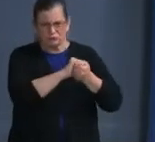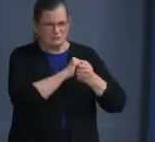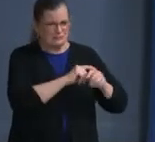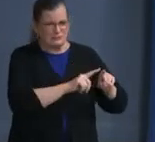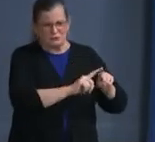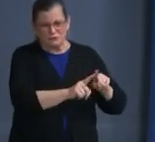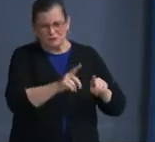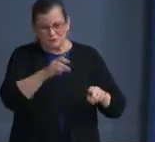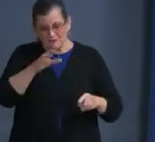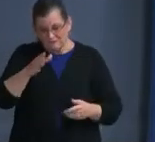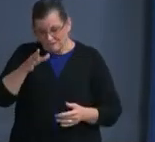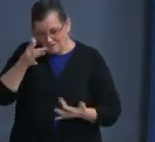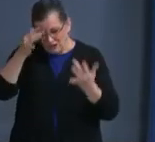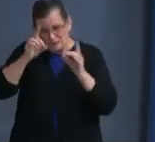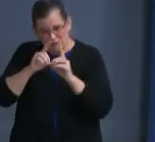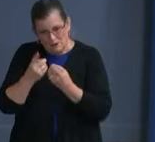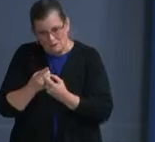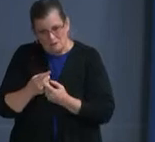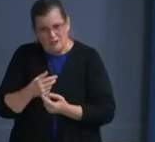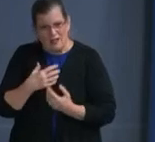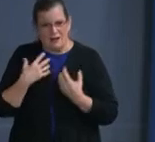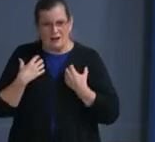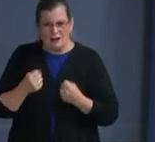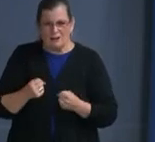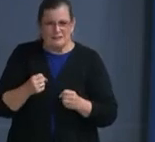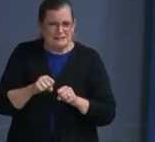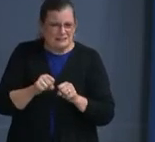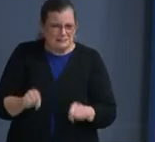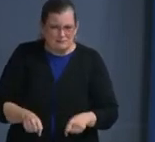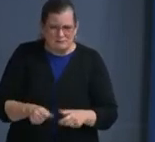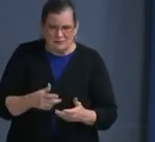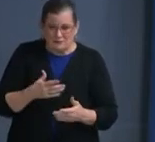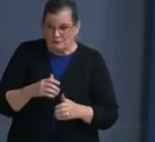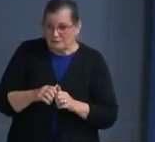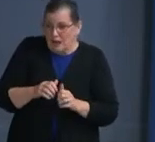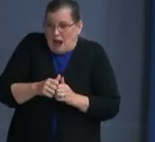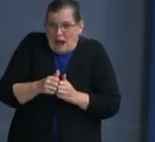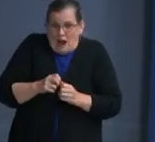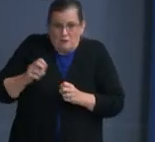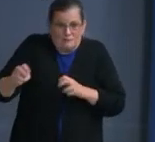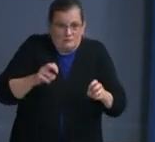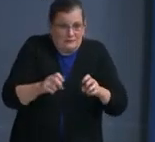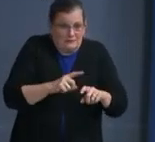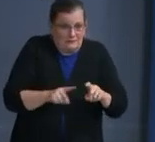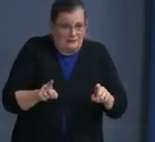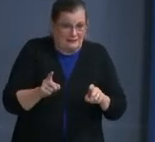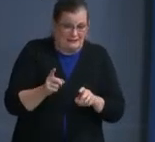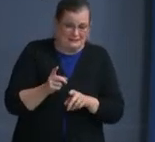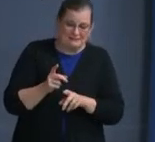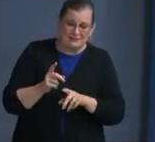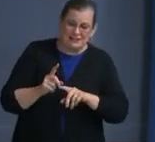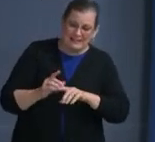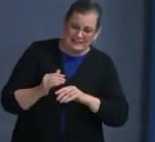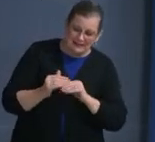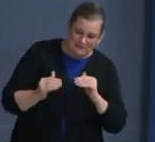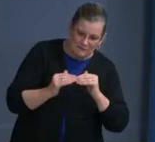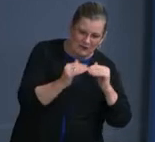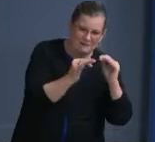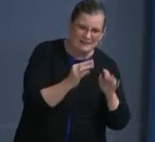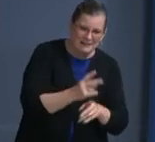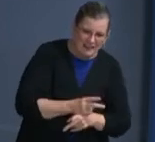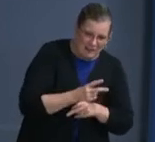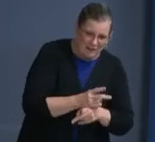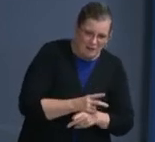and EMS system is that we move patients to the best place for them to get the level of care that they need, whether that care